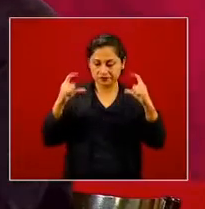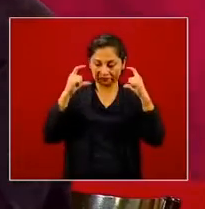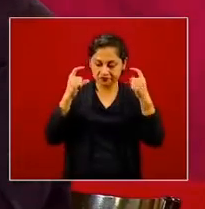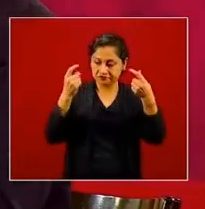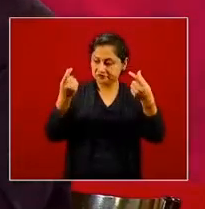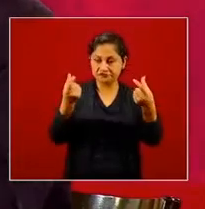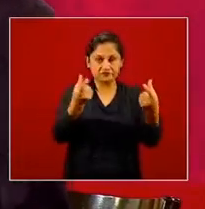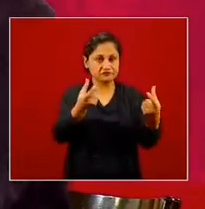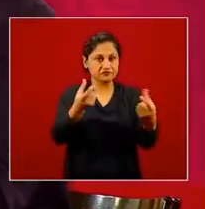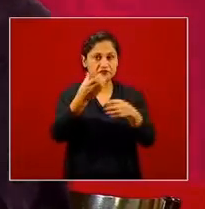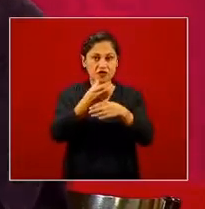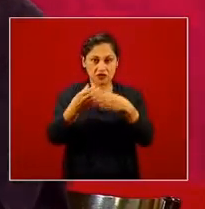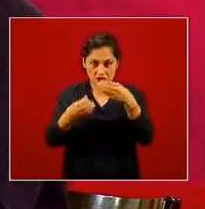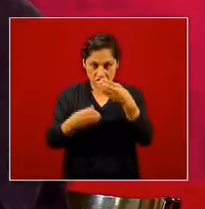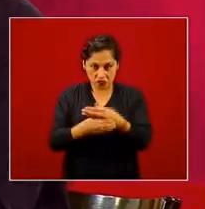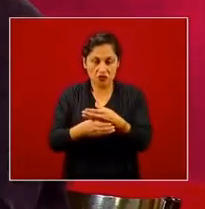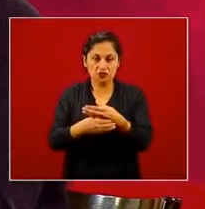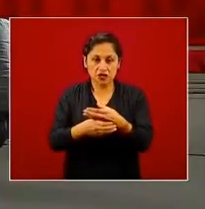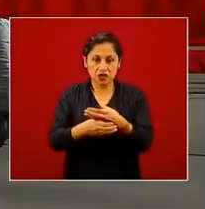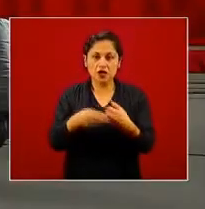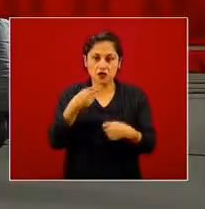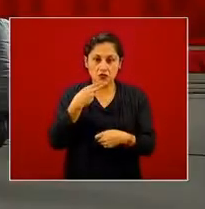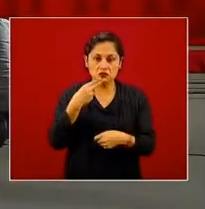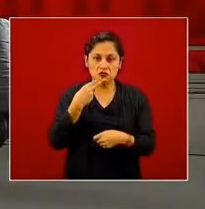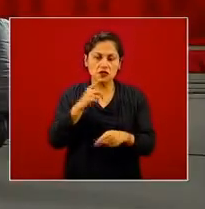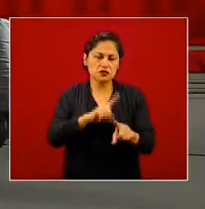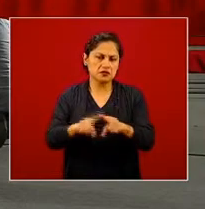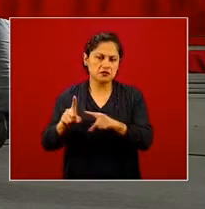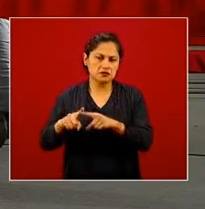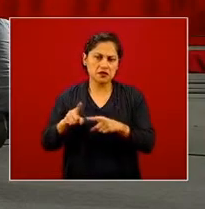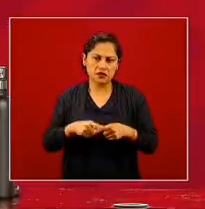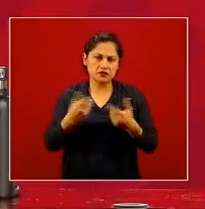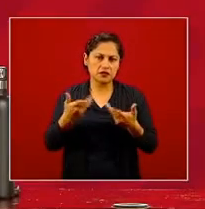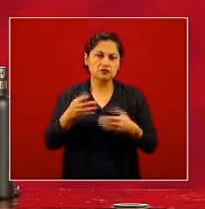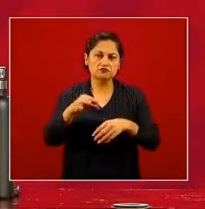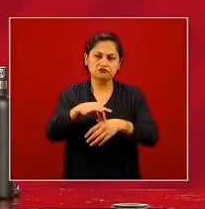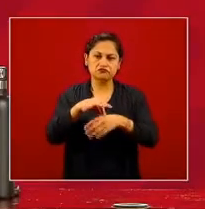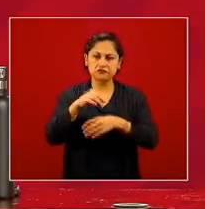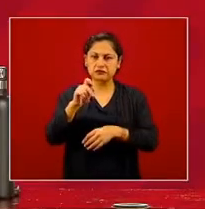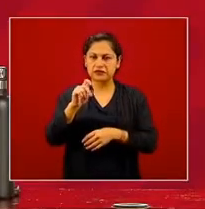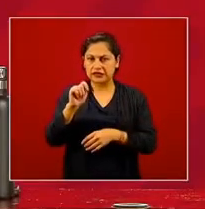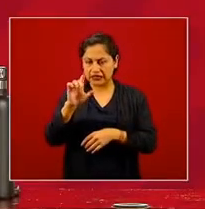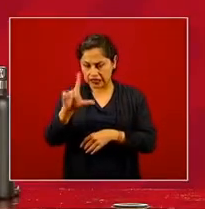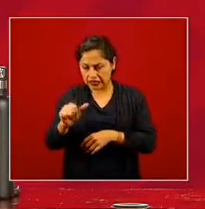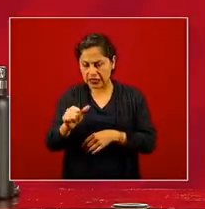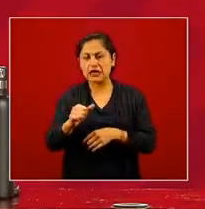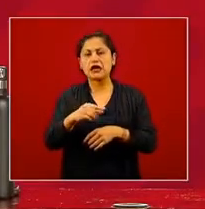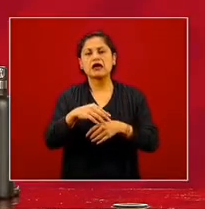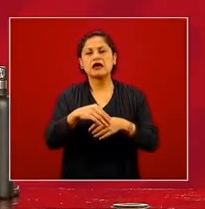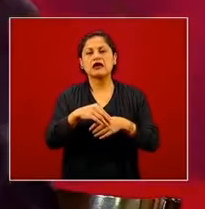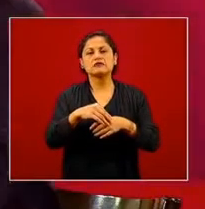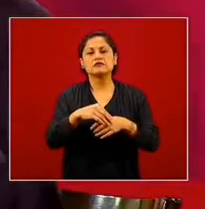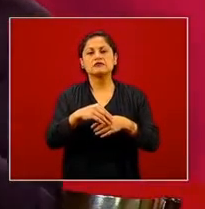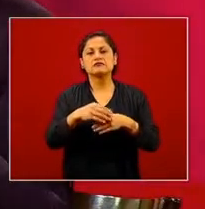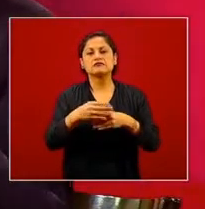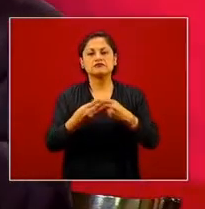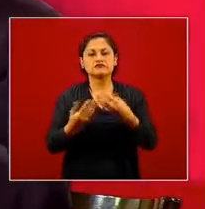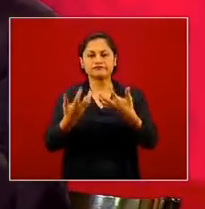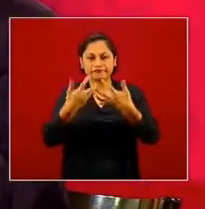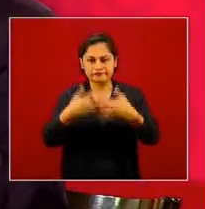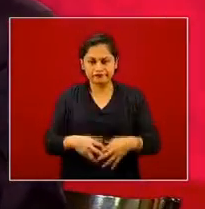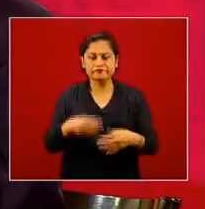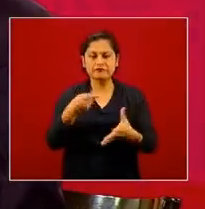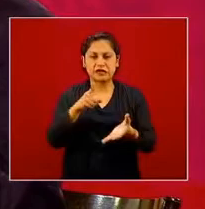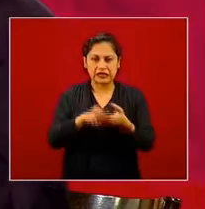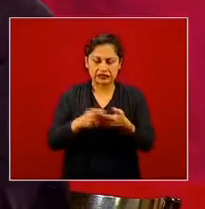something official stating that we are against masks. So masks is something, is a mask mostly